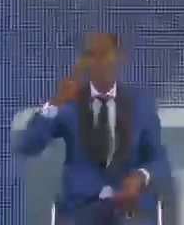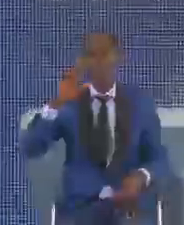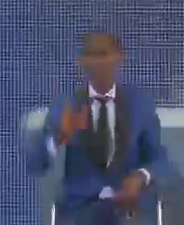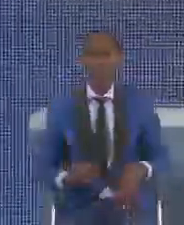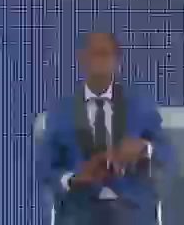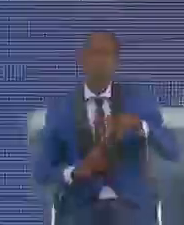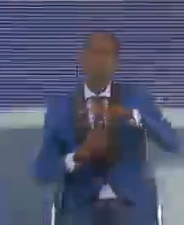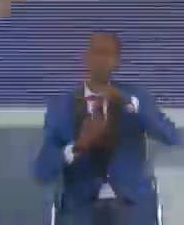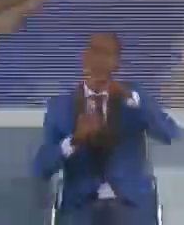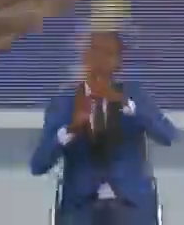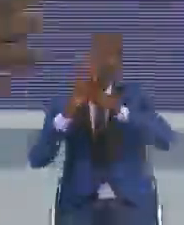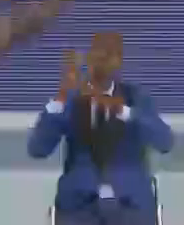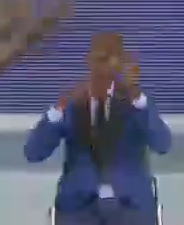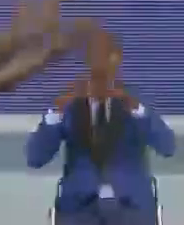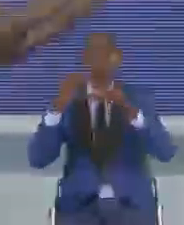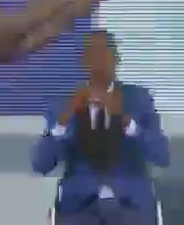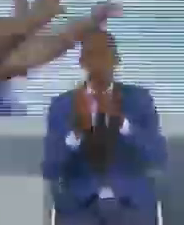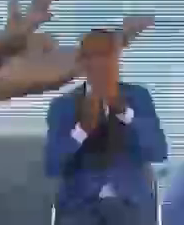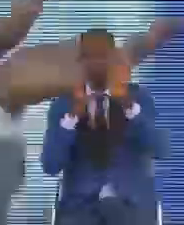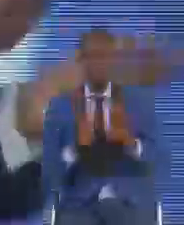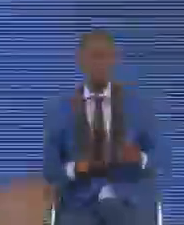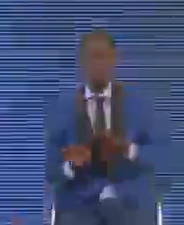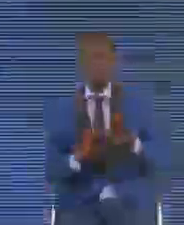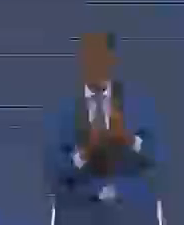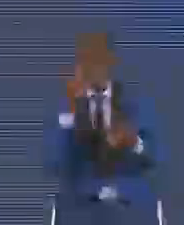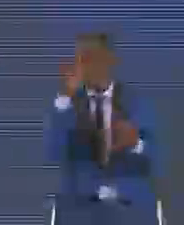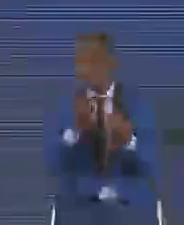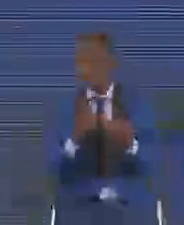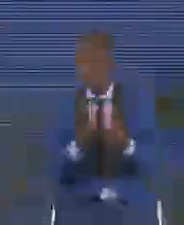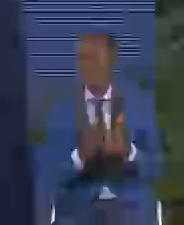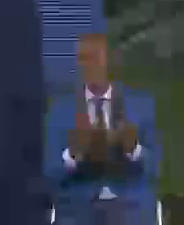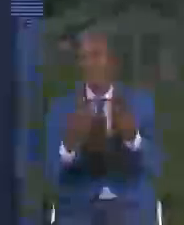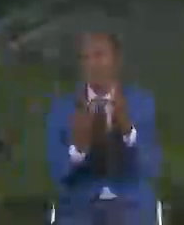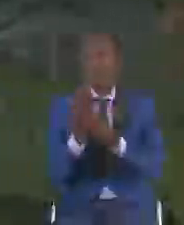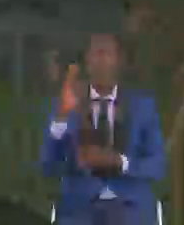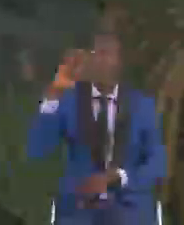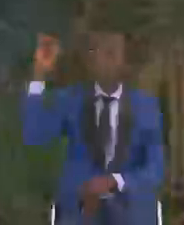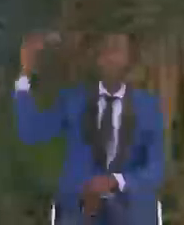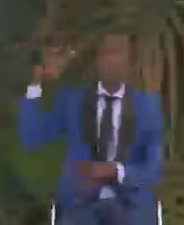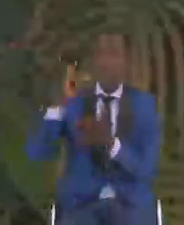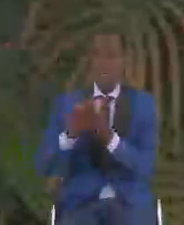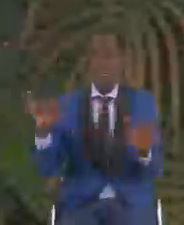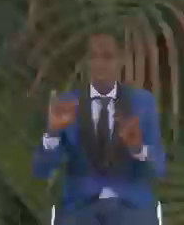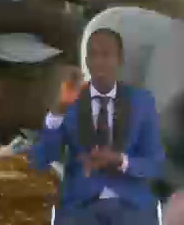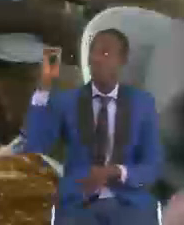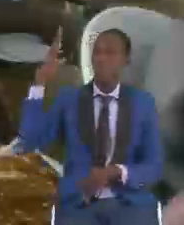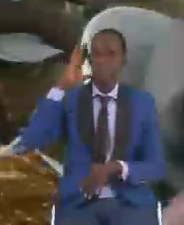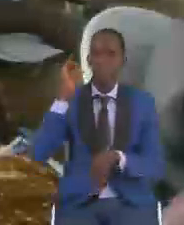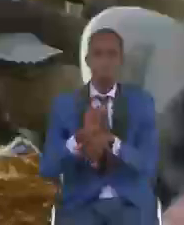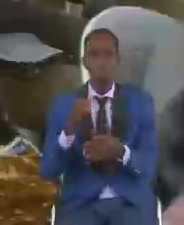behavior. Remember, it's all of grace. And that same grace will work that out in your